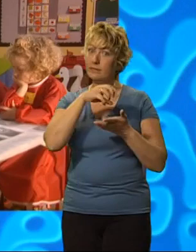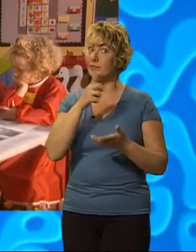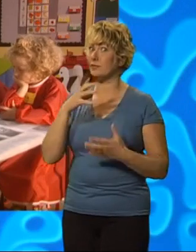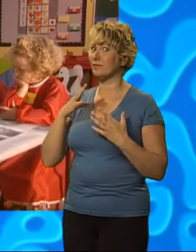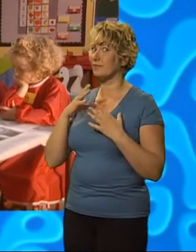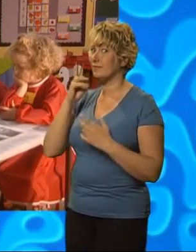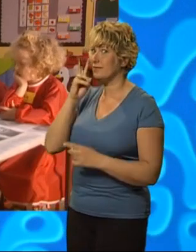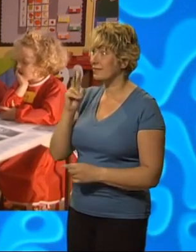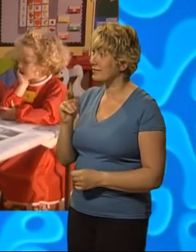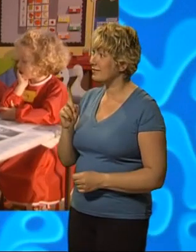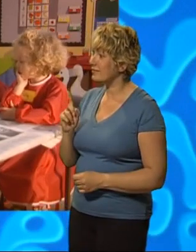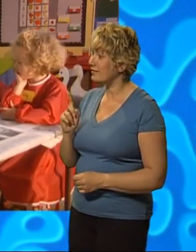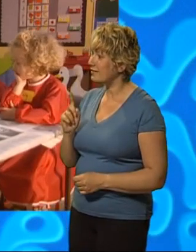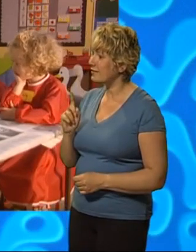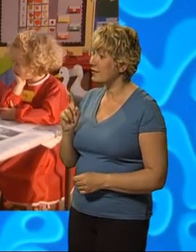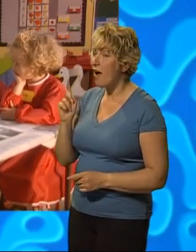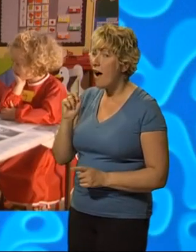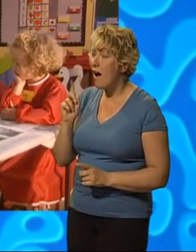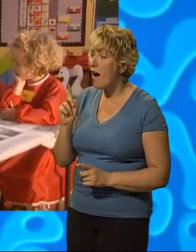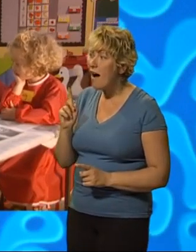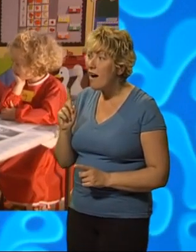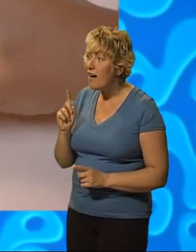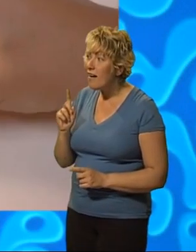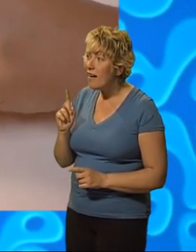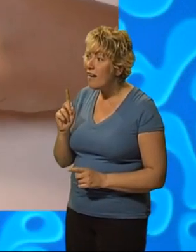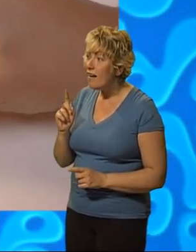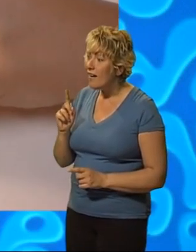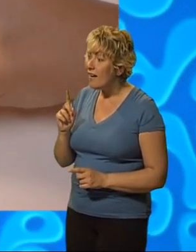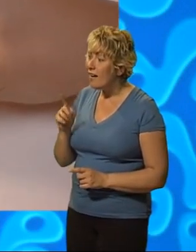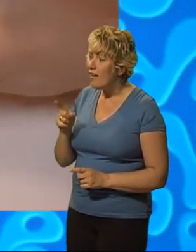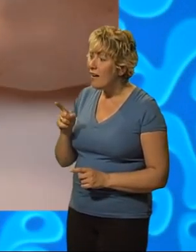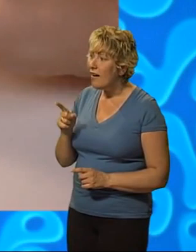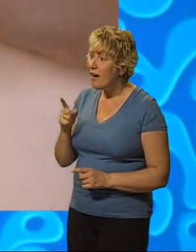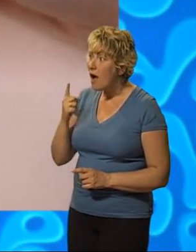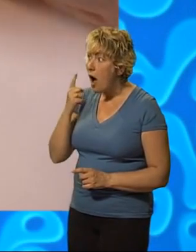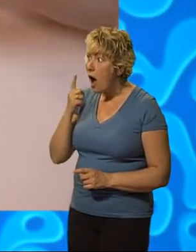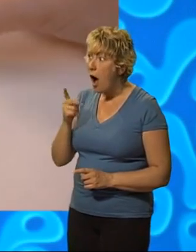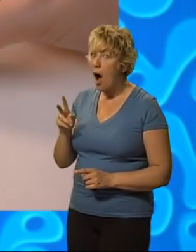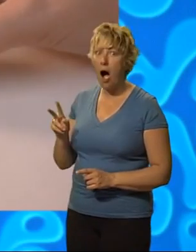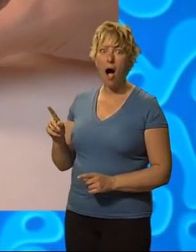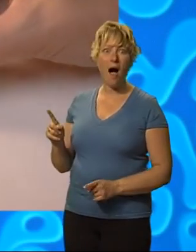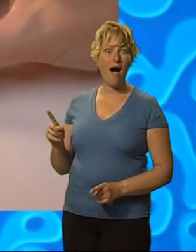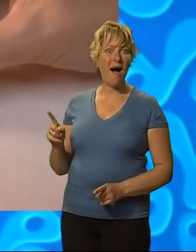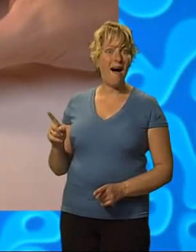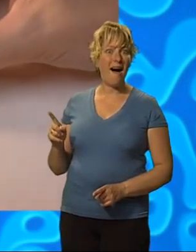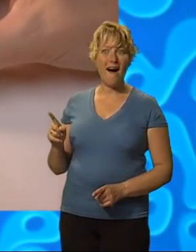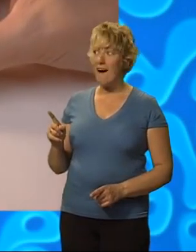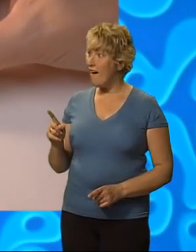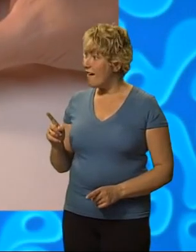ready? Yeah. Let's see what it looks like. You looking? Yeah.